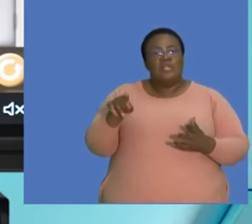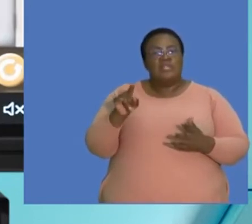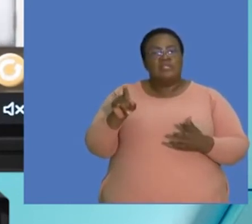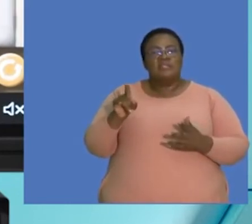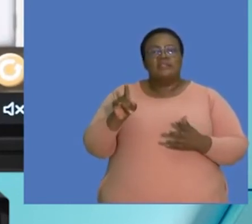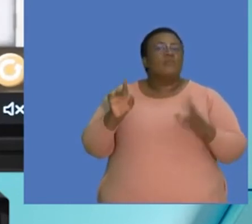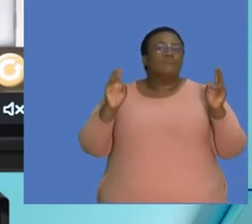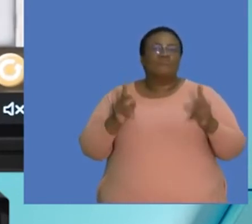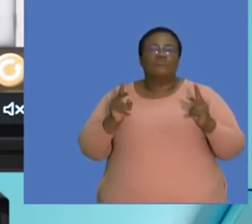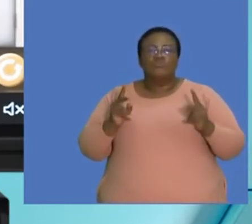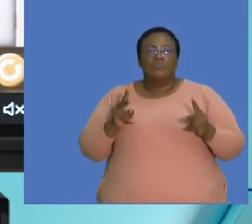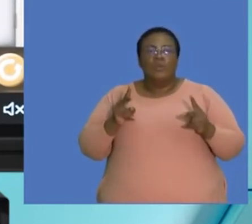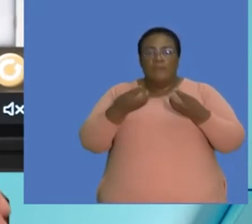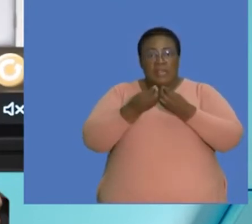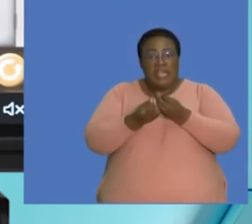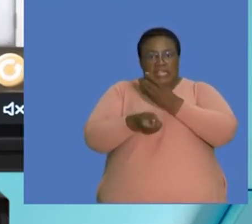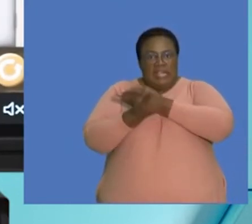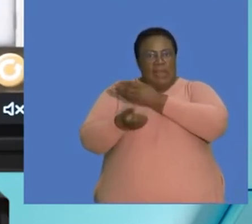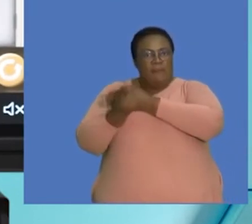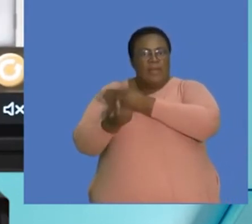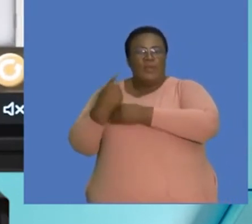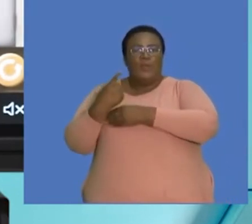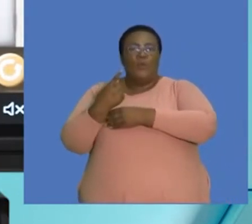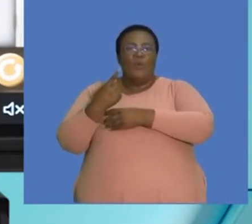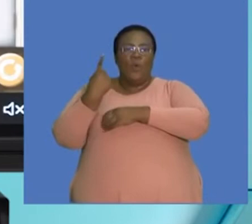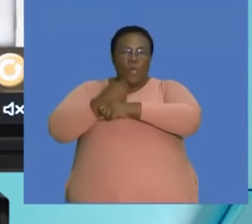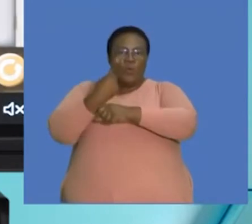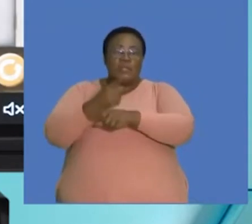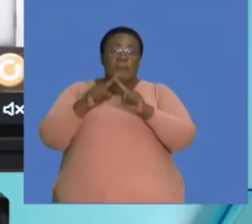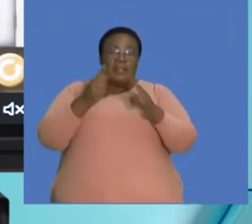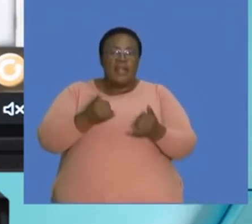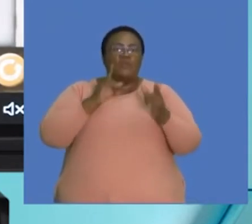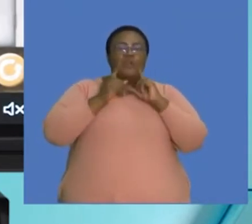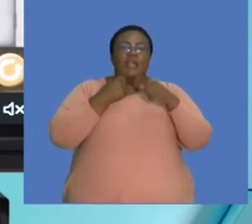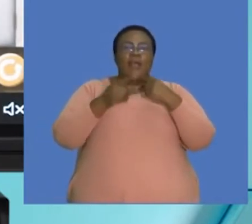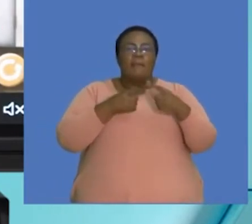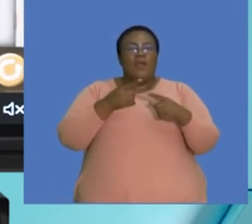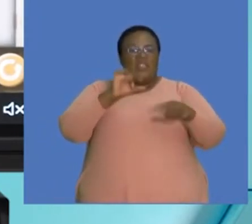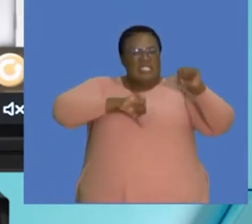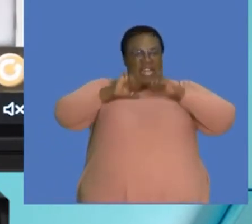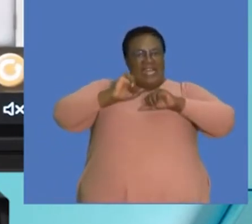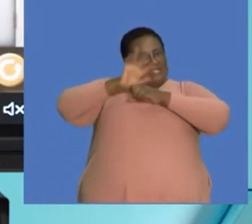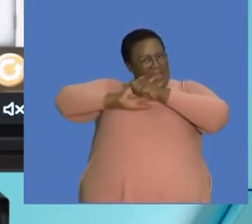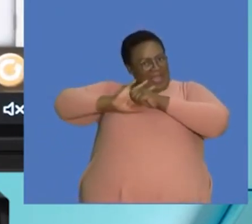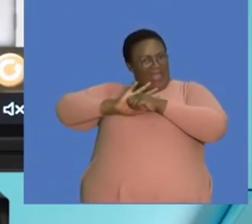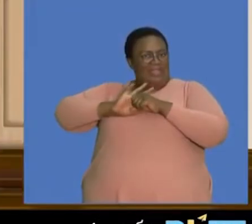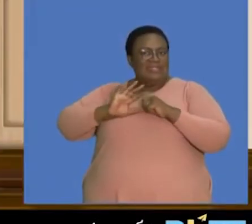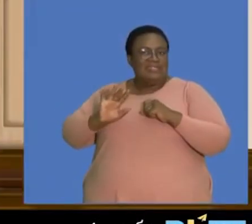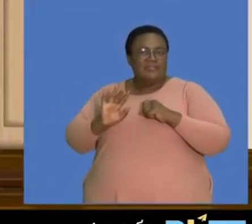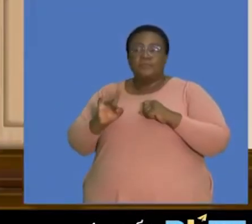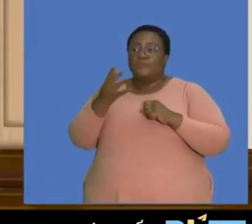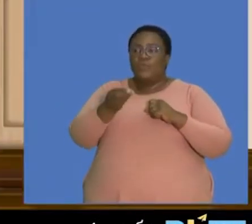So this is a very familiar observation. We'll talk about the science behind what you see when this happens. Okay, so we've